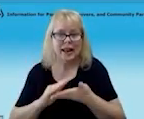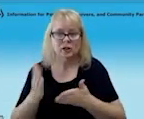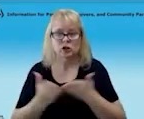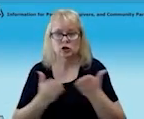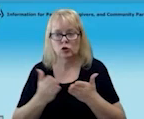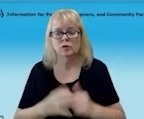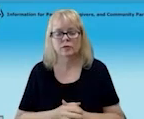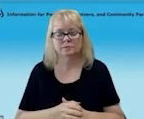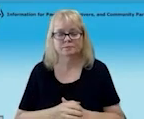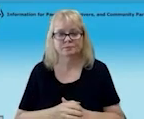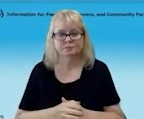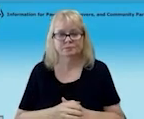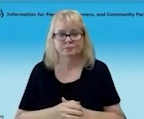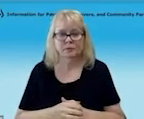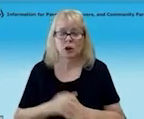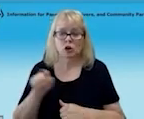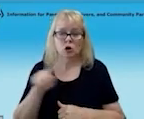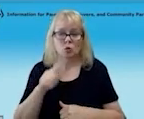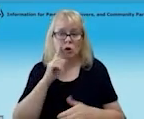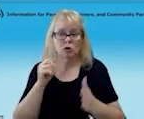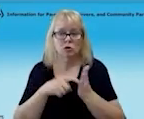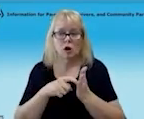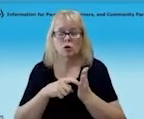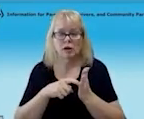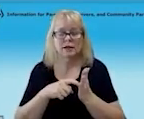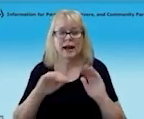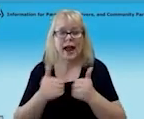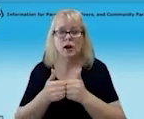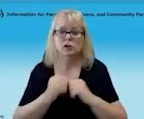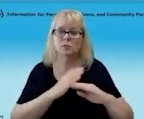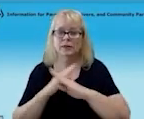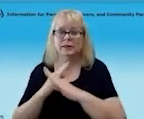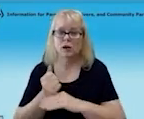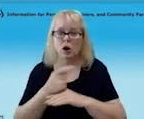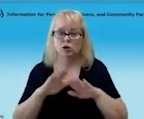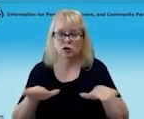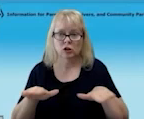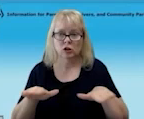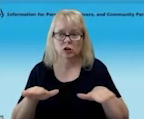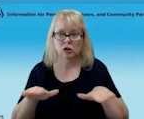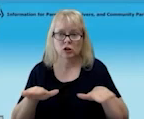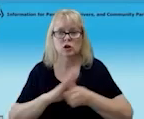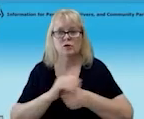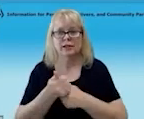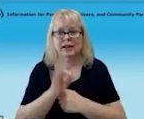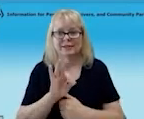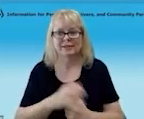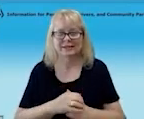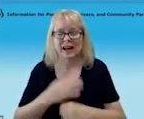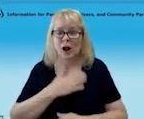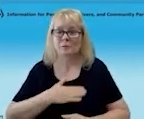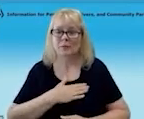and severe impact of COVID-19 in the nation's underserved populations. Today, you'll